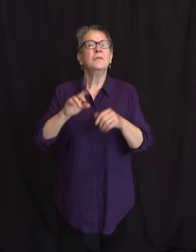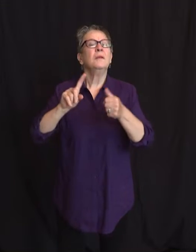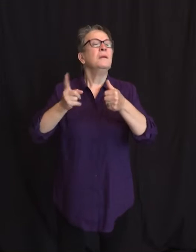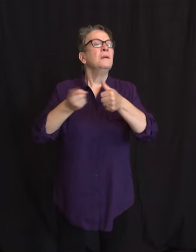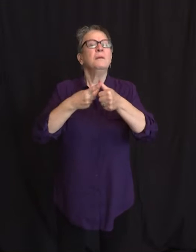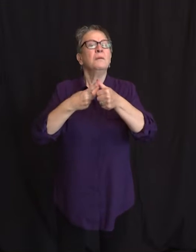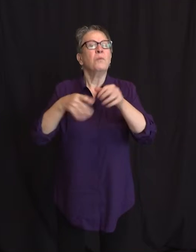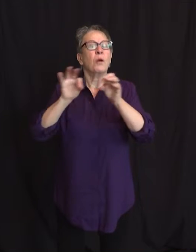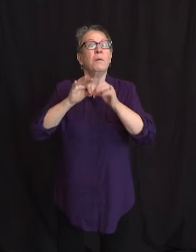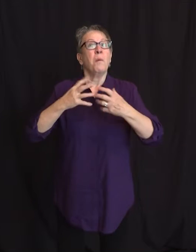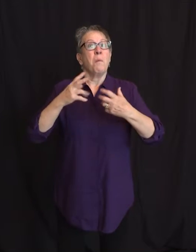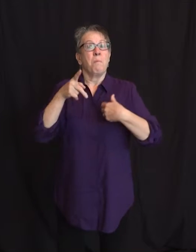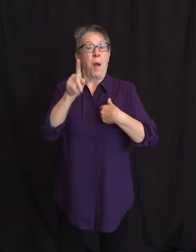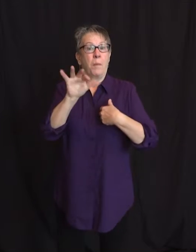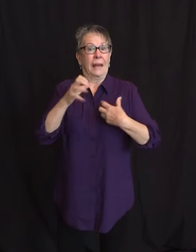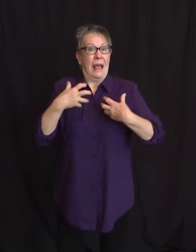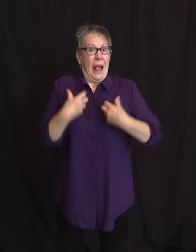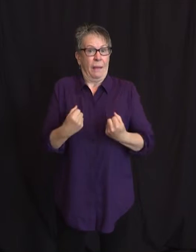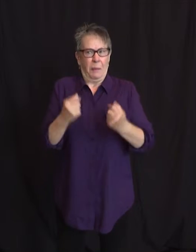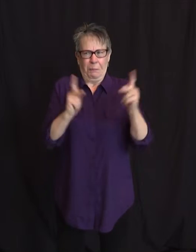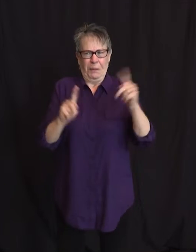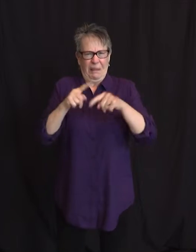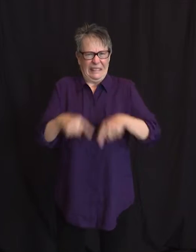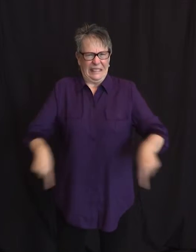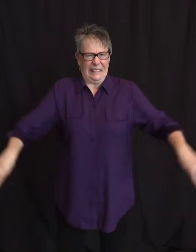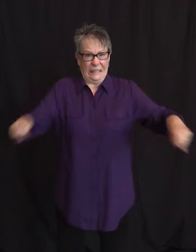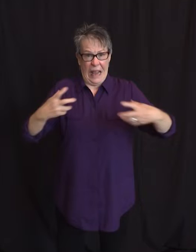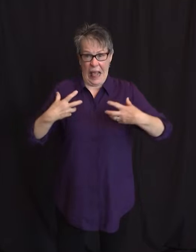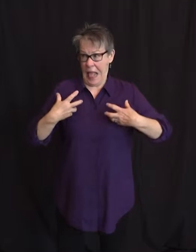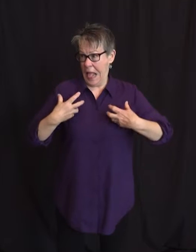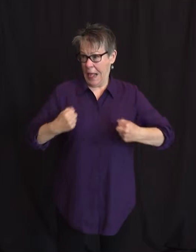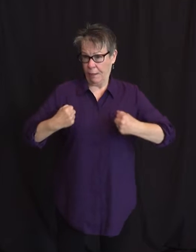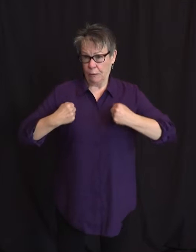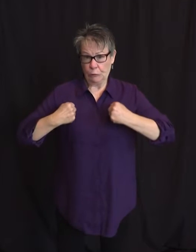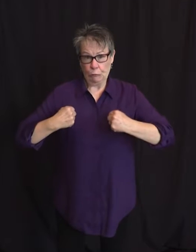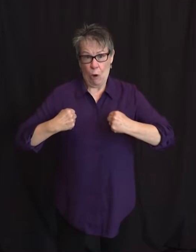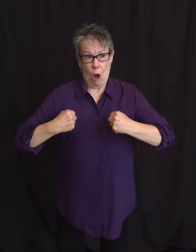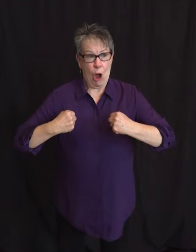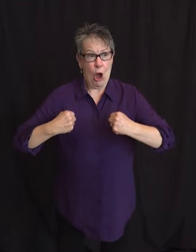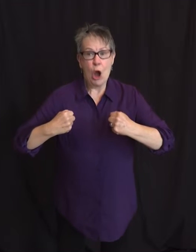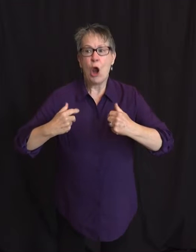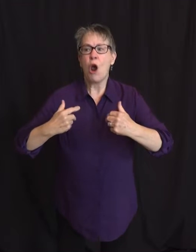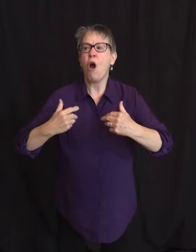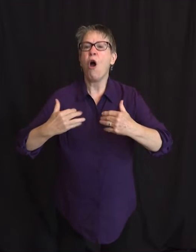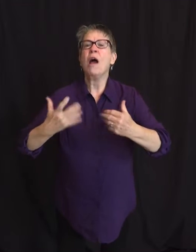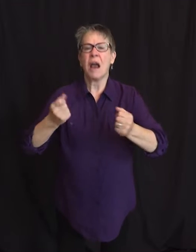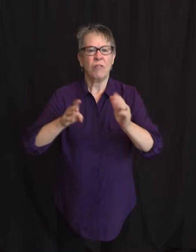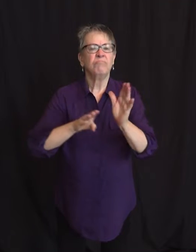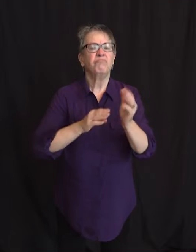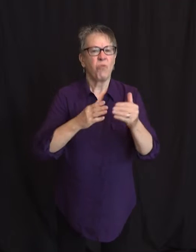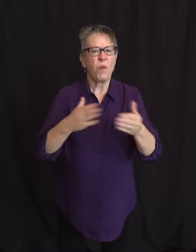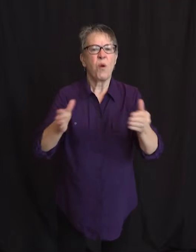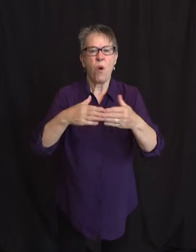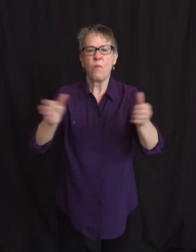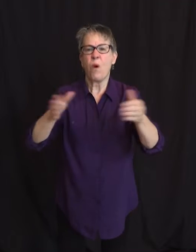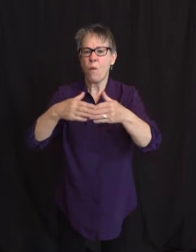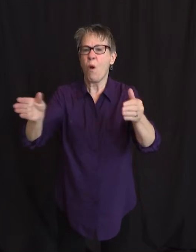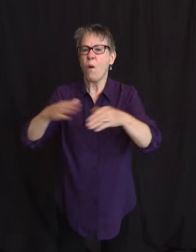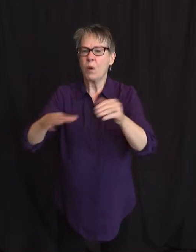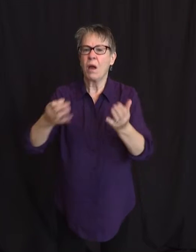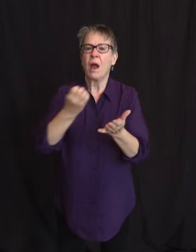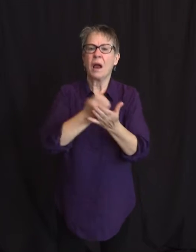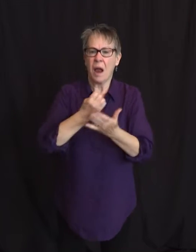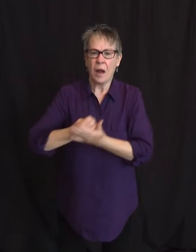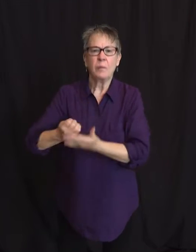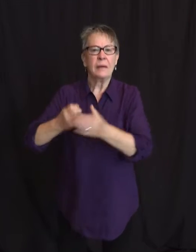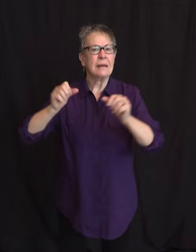stores and businesses, before we can reopen our parks, or before we allow in-person dining in our restaurants, among